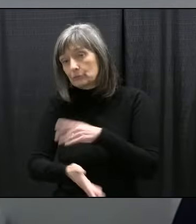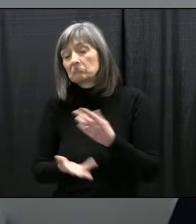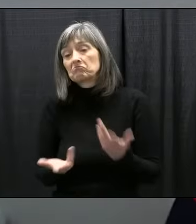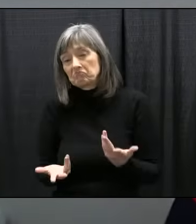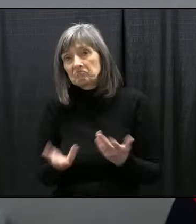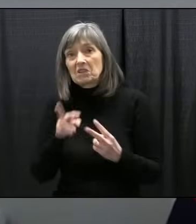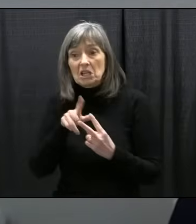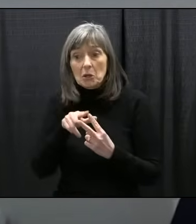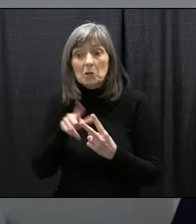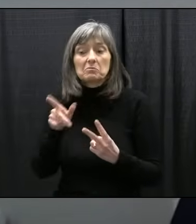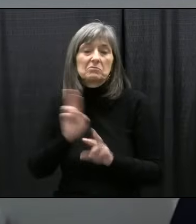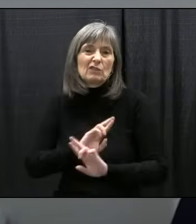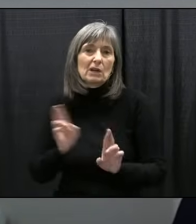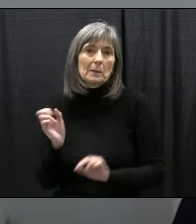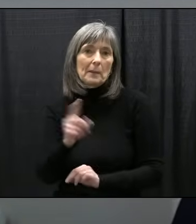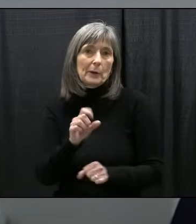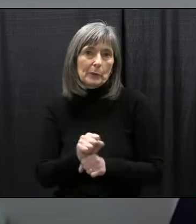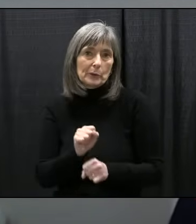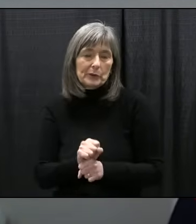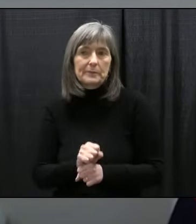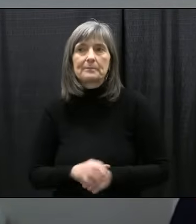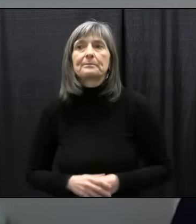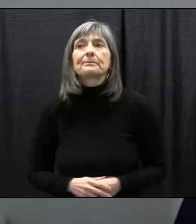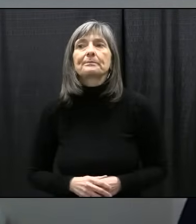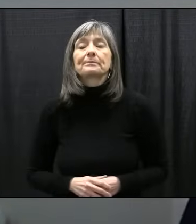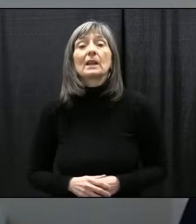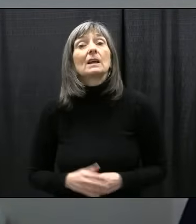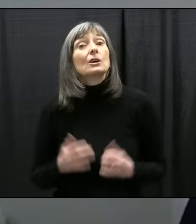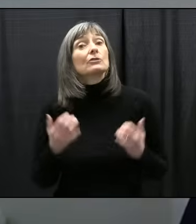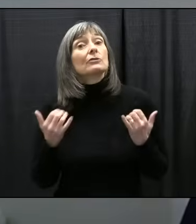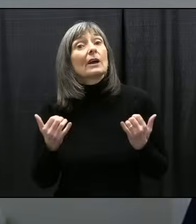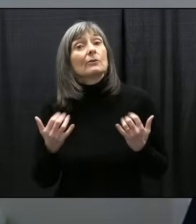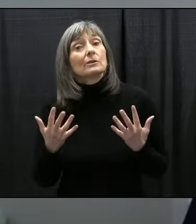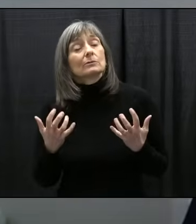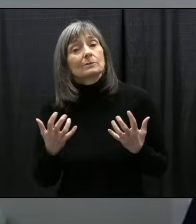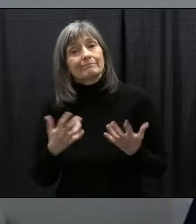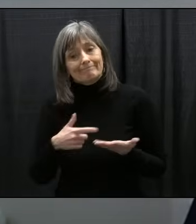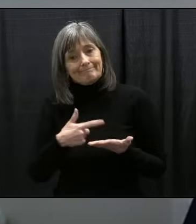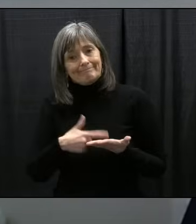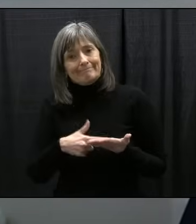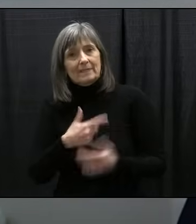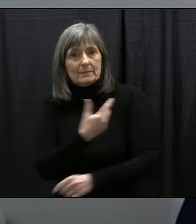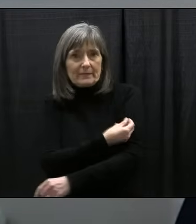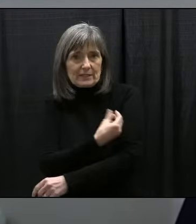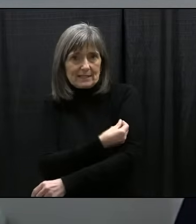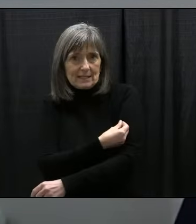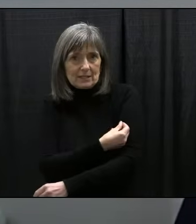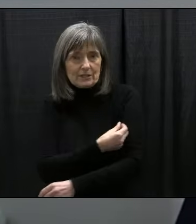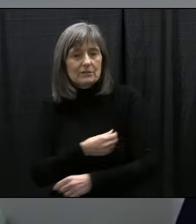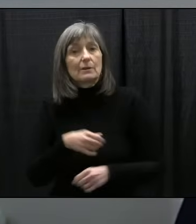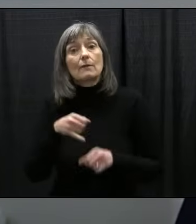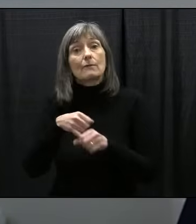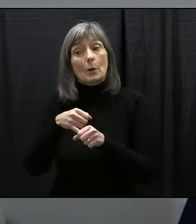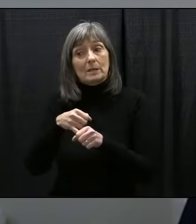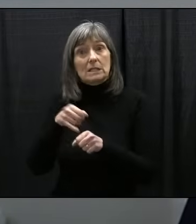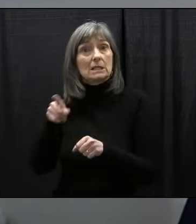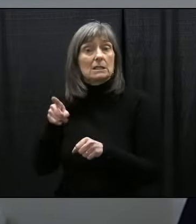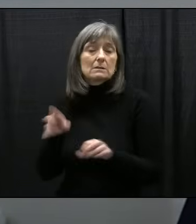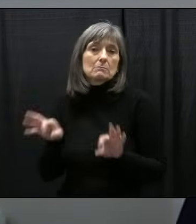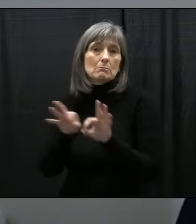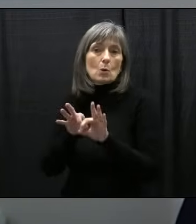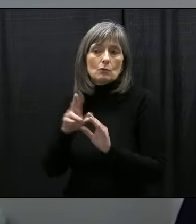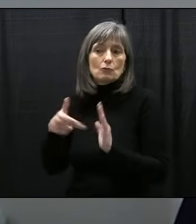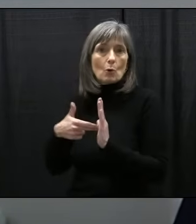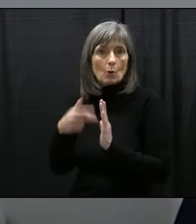2 weeks. I'd like to take an opportunity here to talk a little bit about vaccines. Pharmacies have been an integral